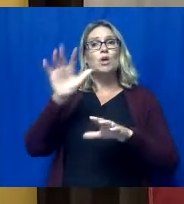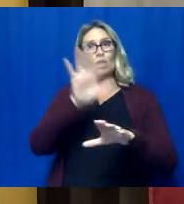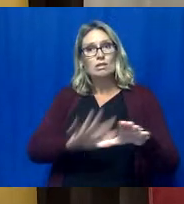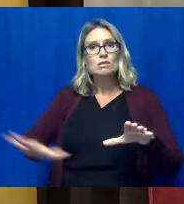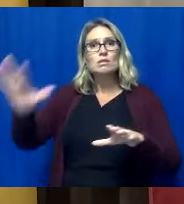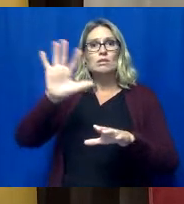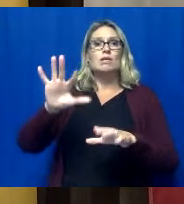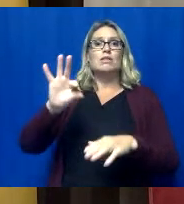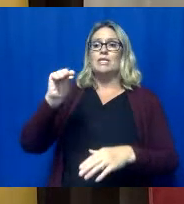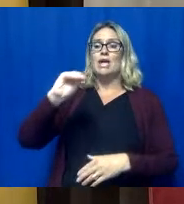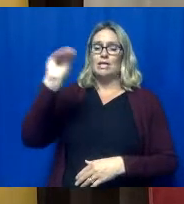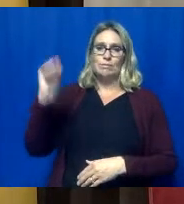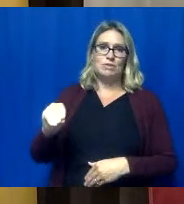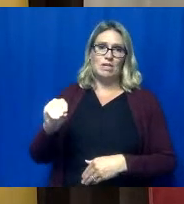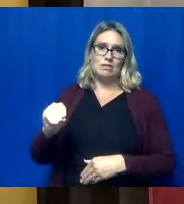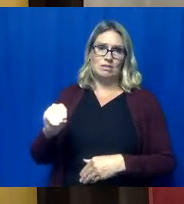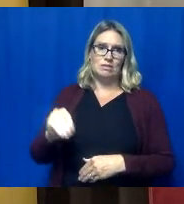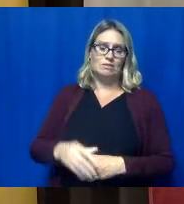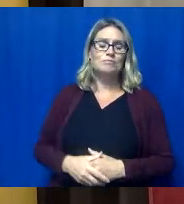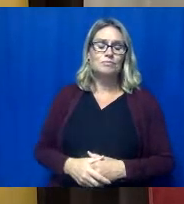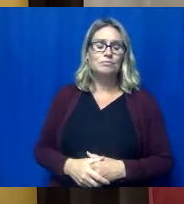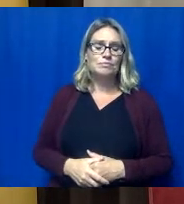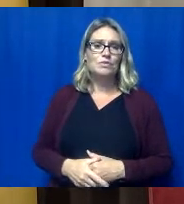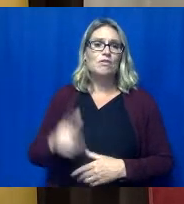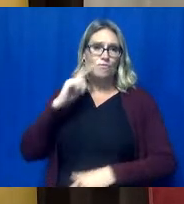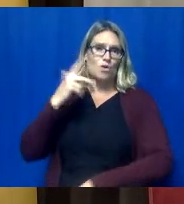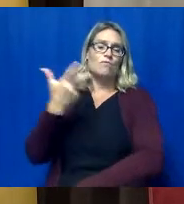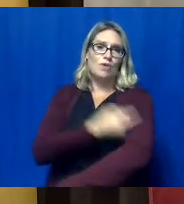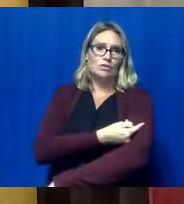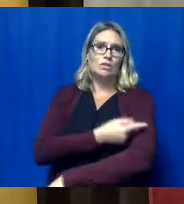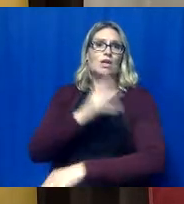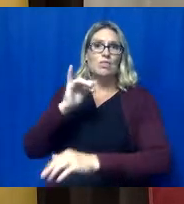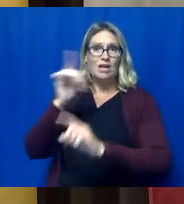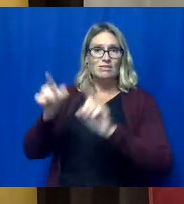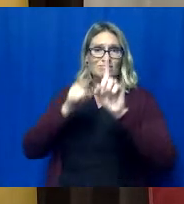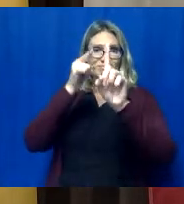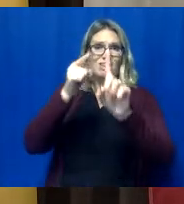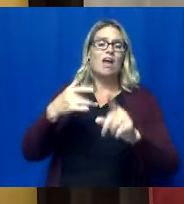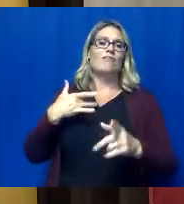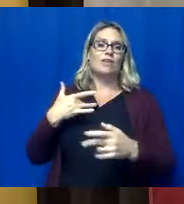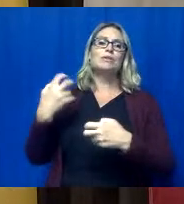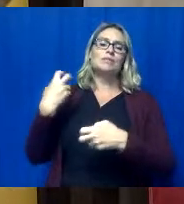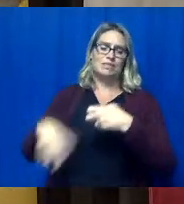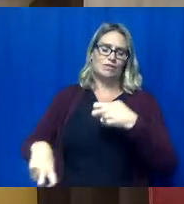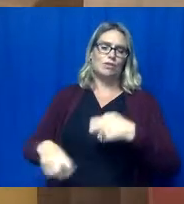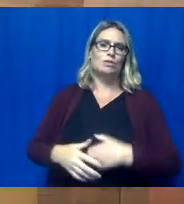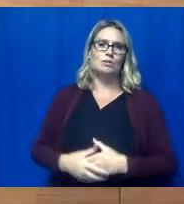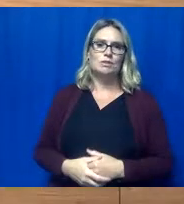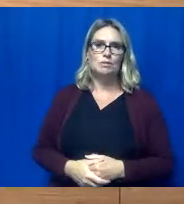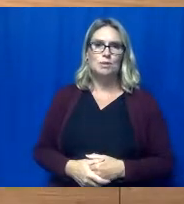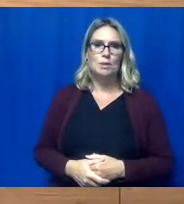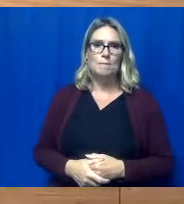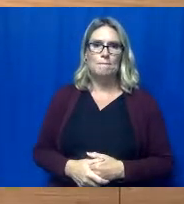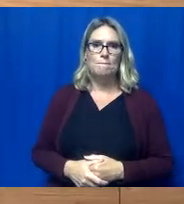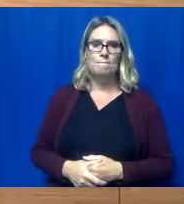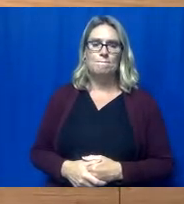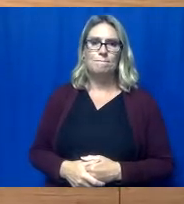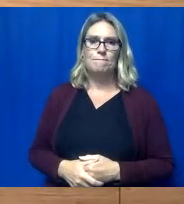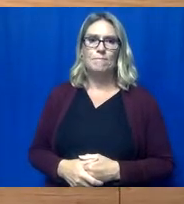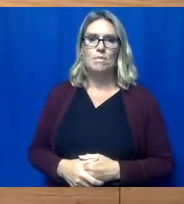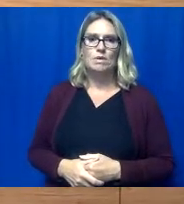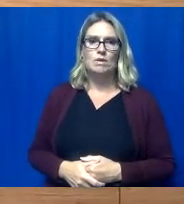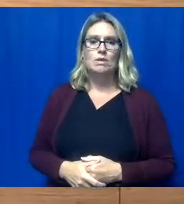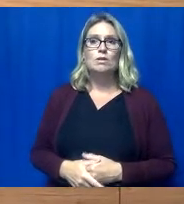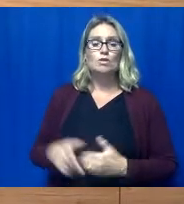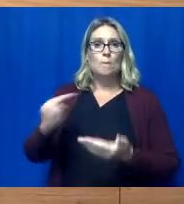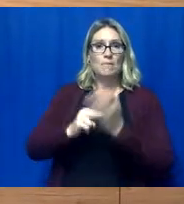population, although I respect that is our target, will be extremely difficult. But 90 doesn't trigger anything because now hospitalizations are the